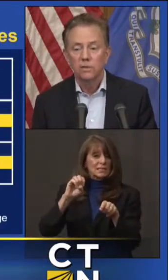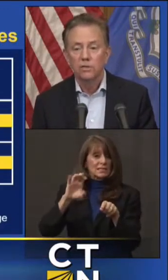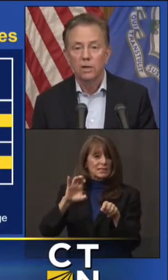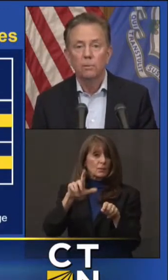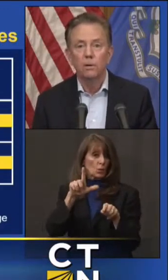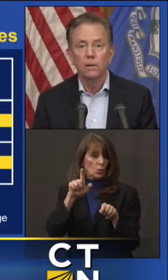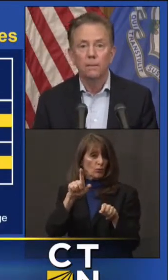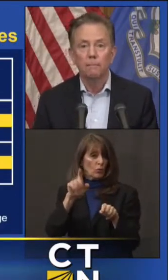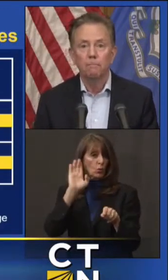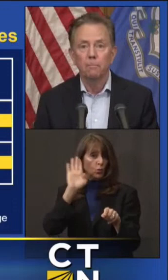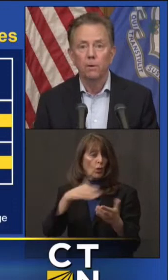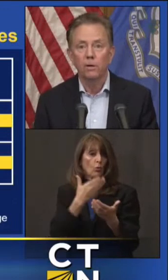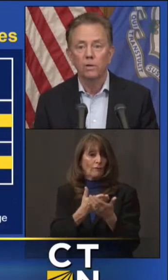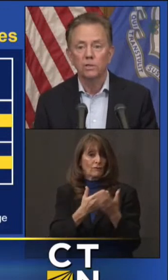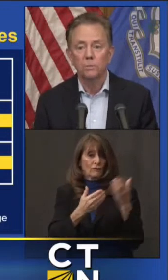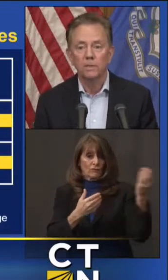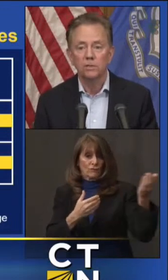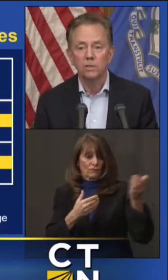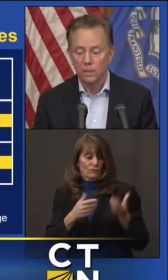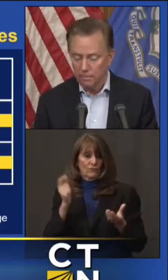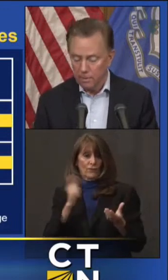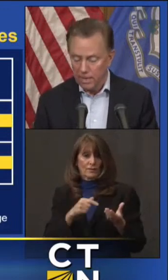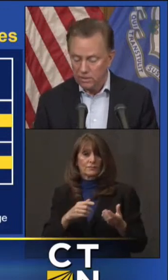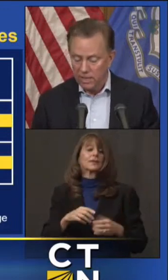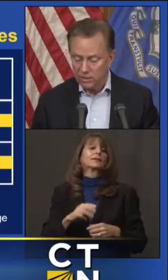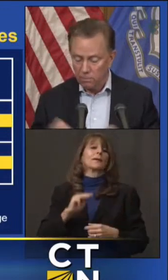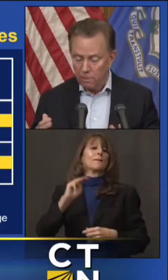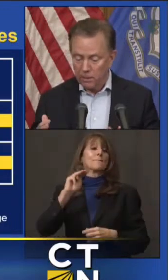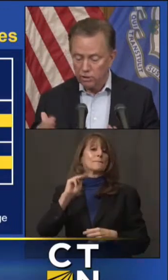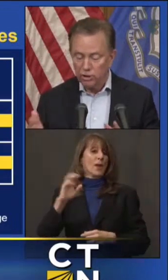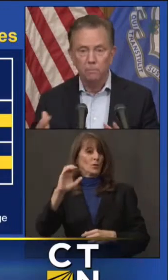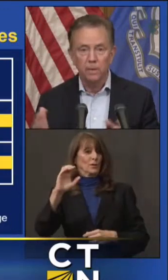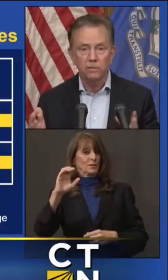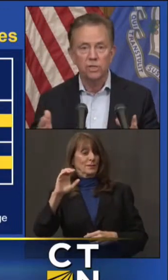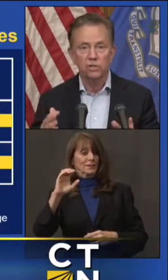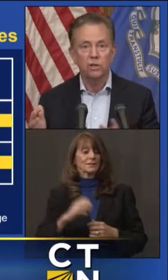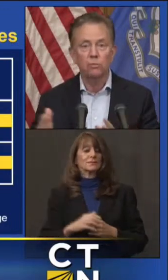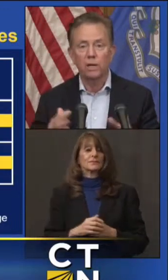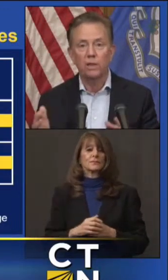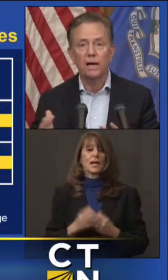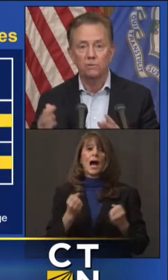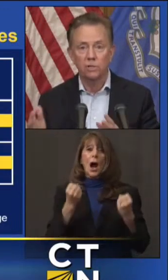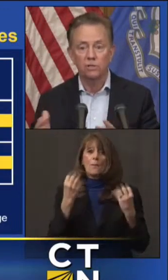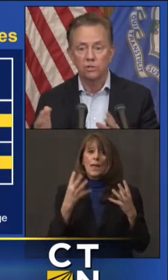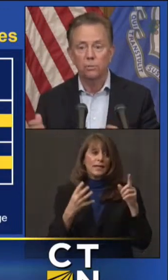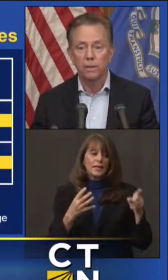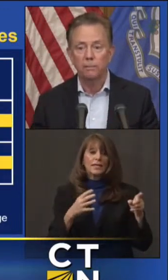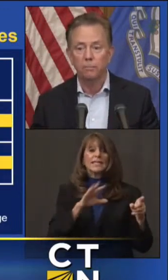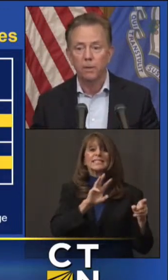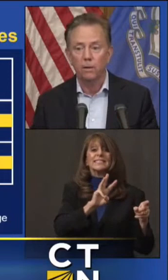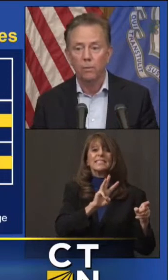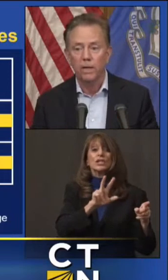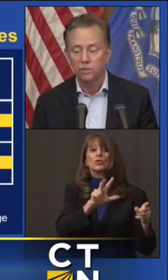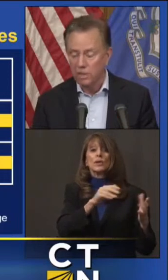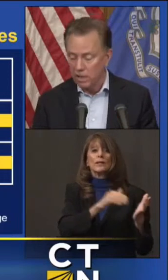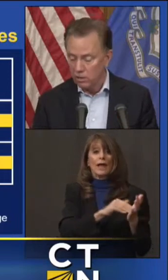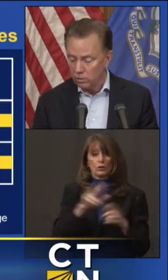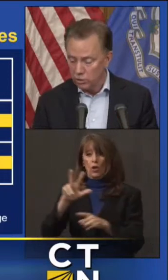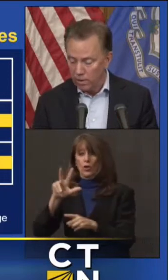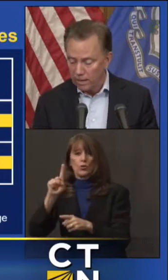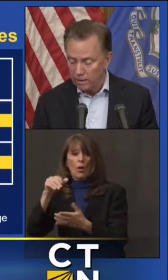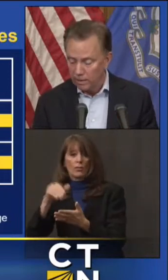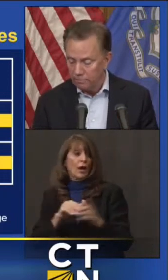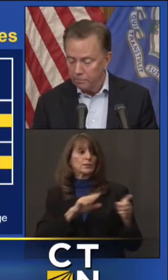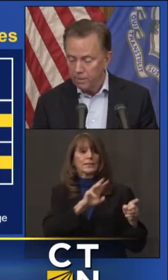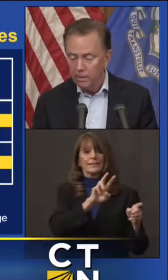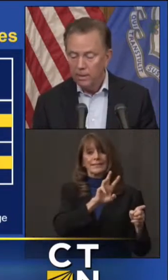of December. Merry Christmas. That's a bigger shipment, 63,000, assuming we can stay on